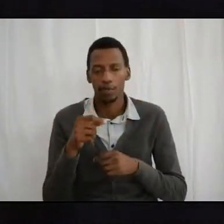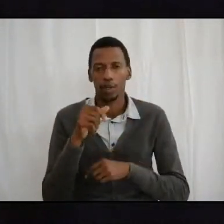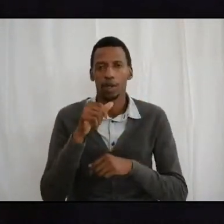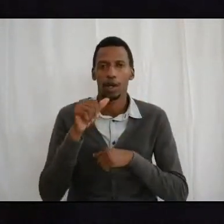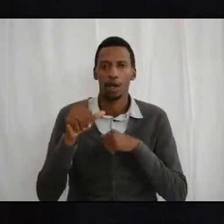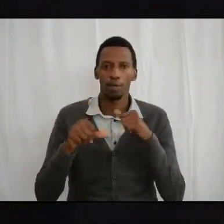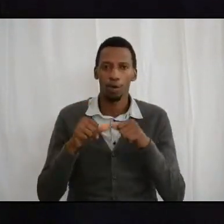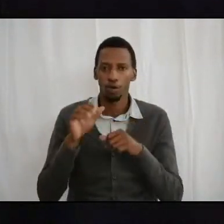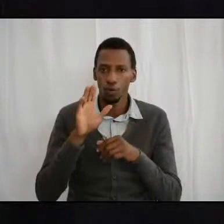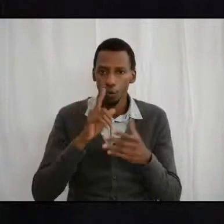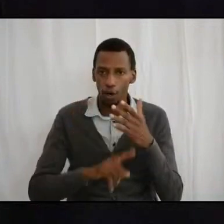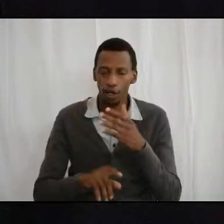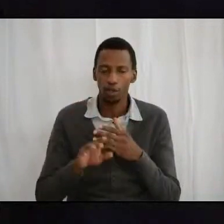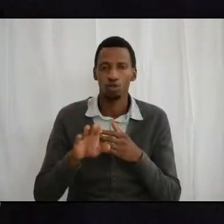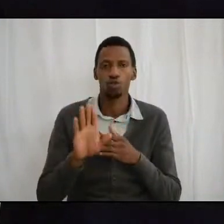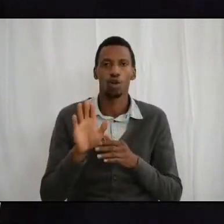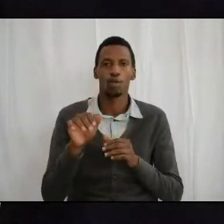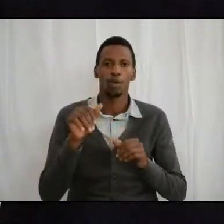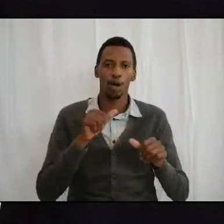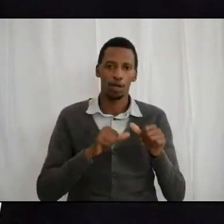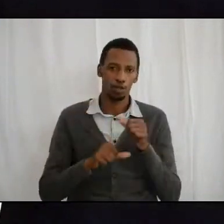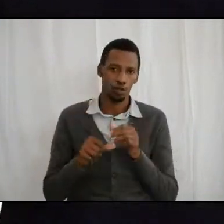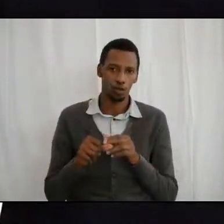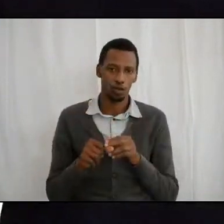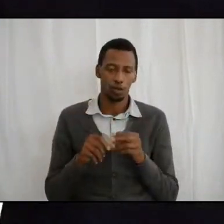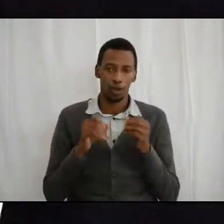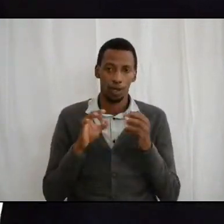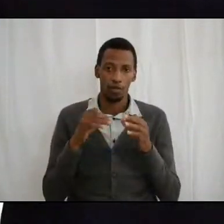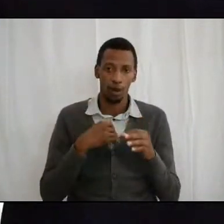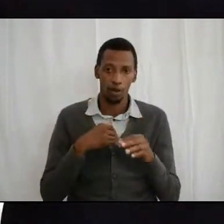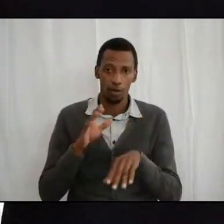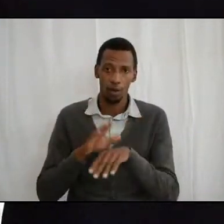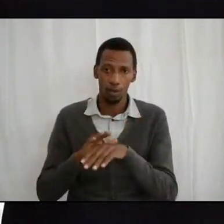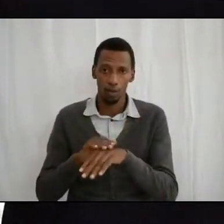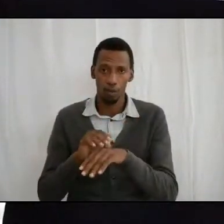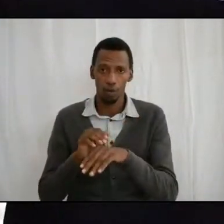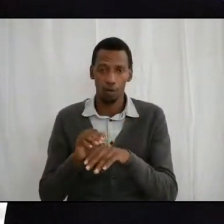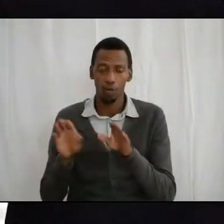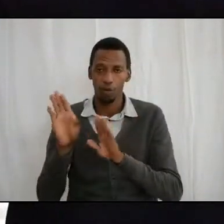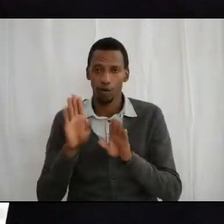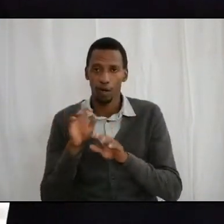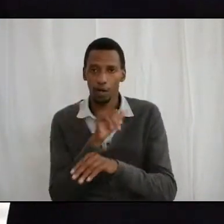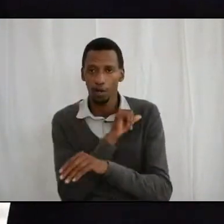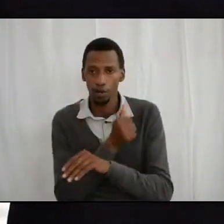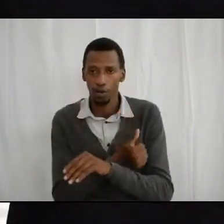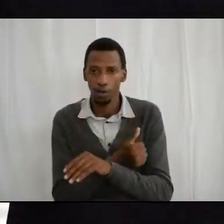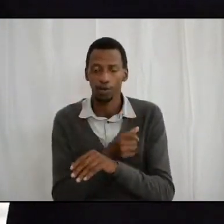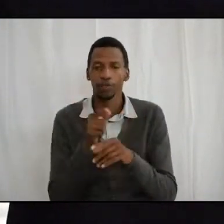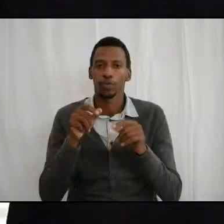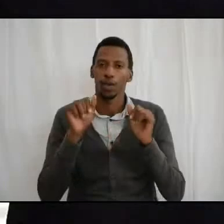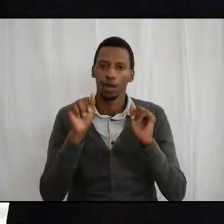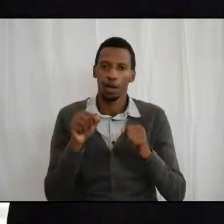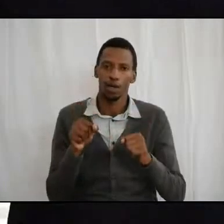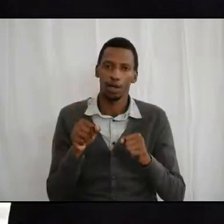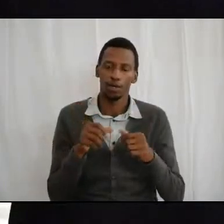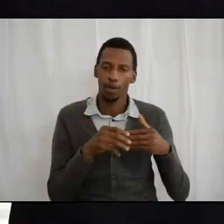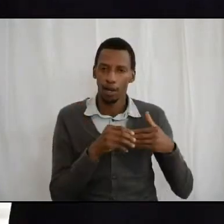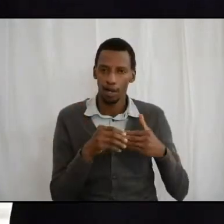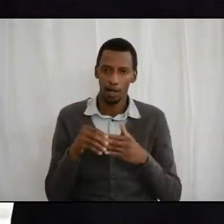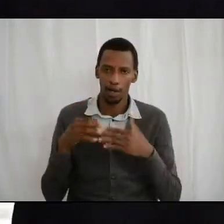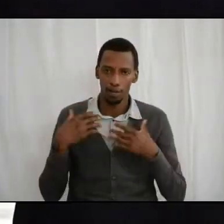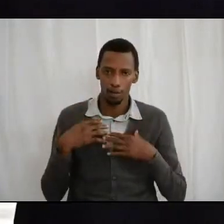is only as you have moral authority that you can lead people to follow you